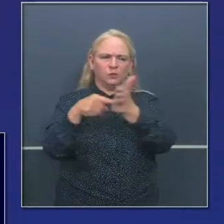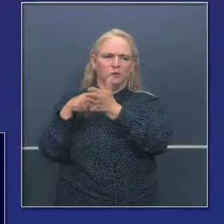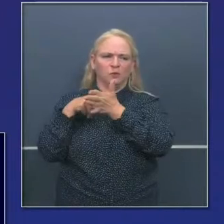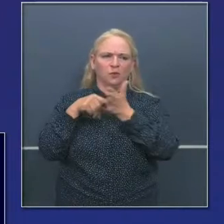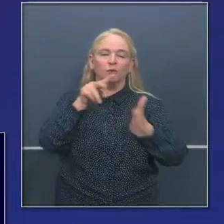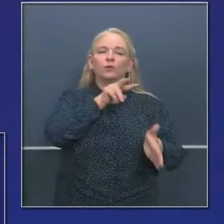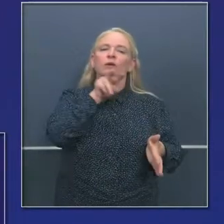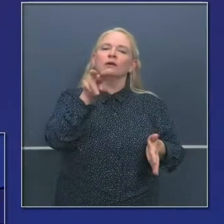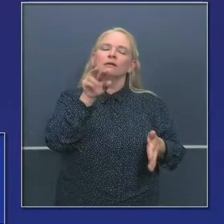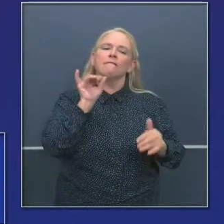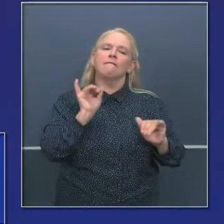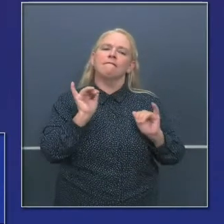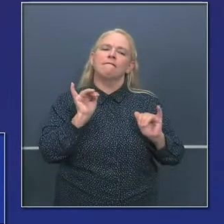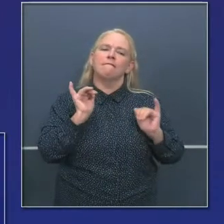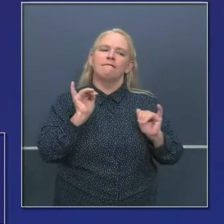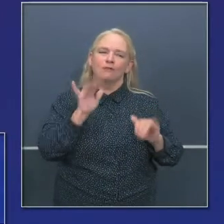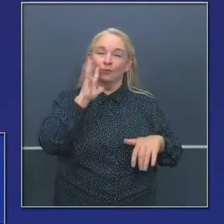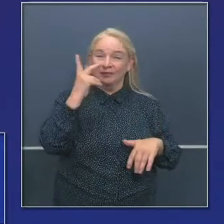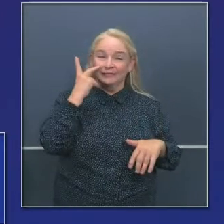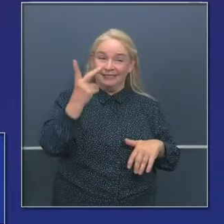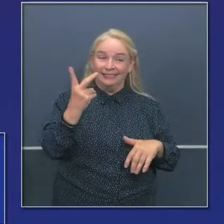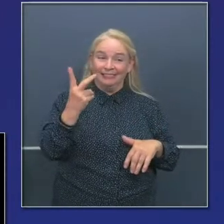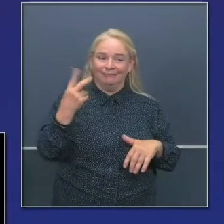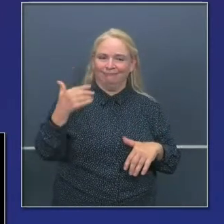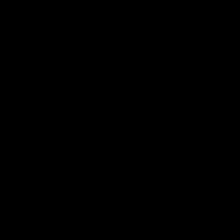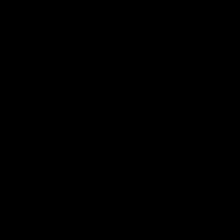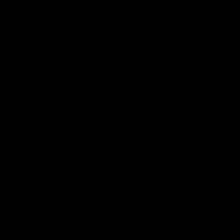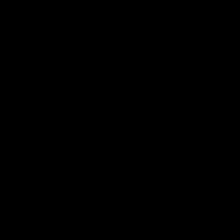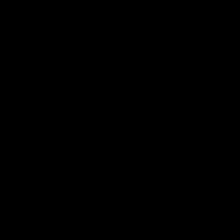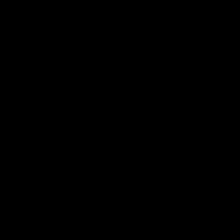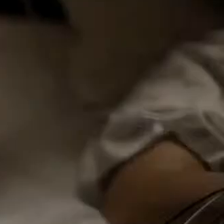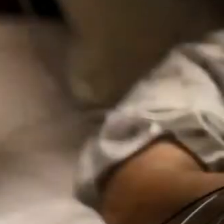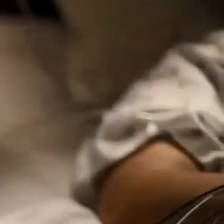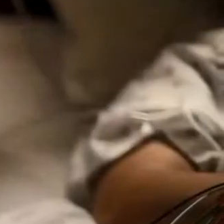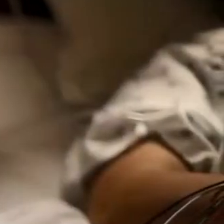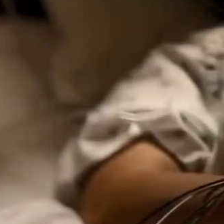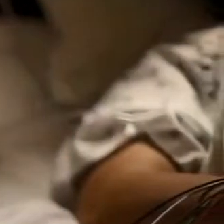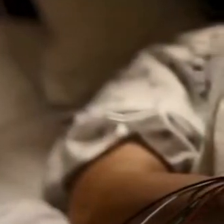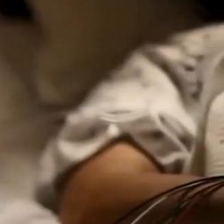you're going to start seeing on your TV screen.